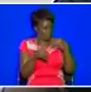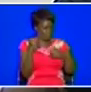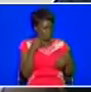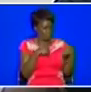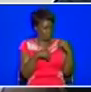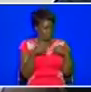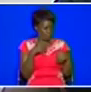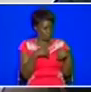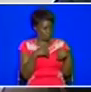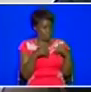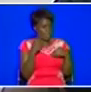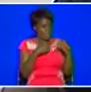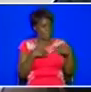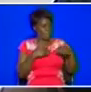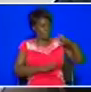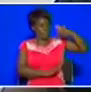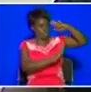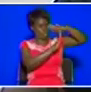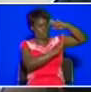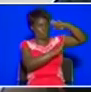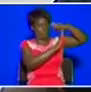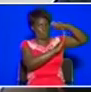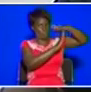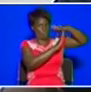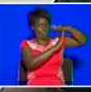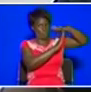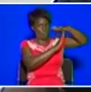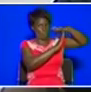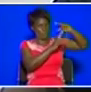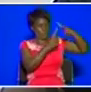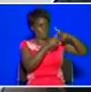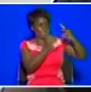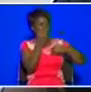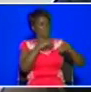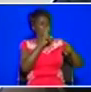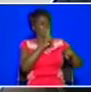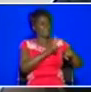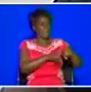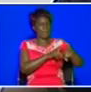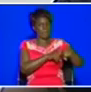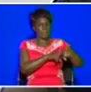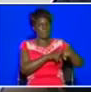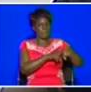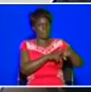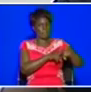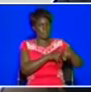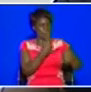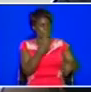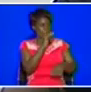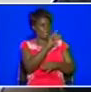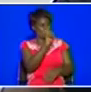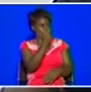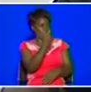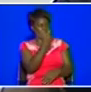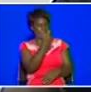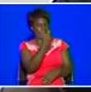impunity is where the people at the top protect the corrupt. So one of the things that we are asking Kenyans to